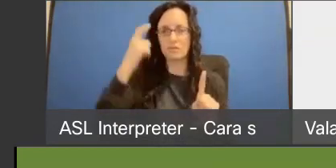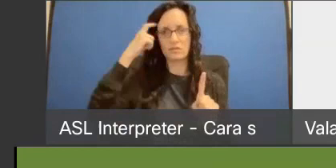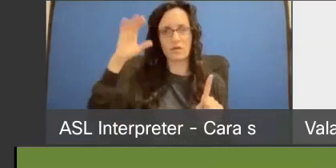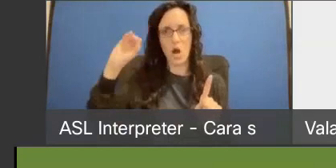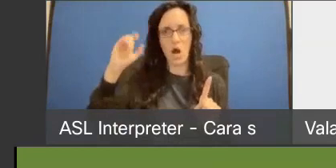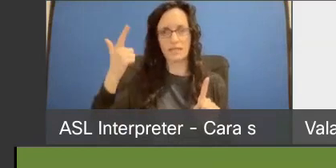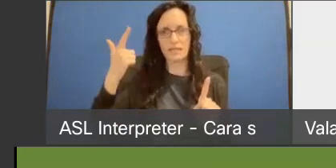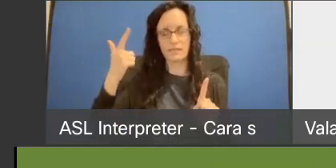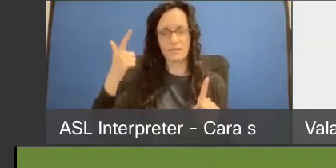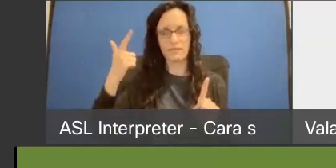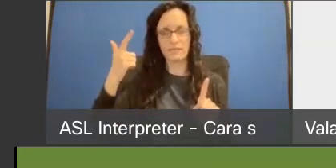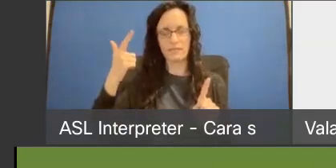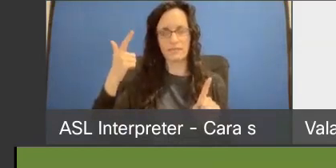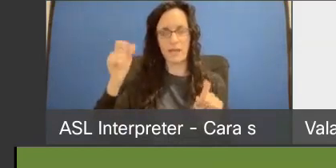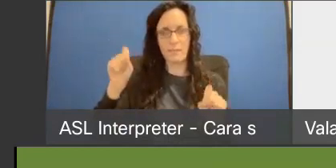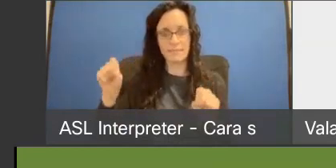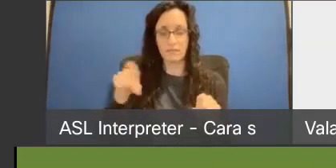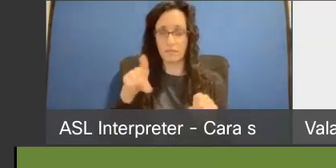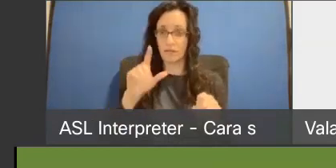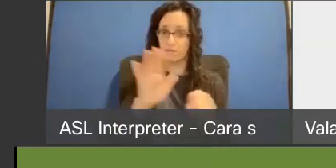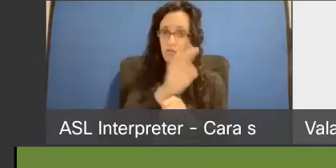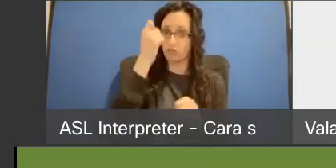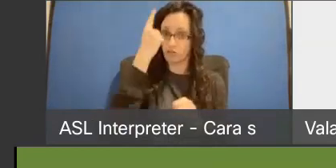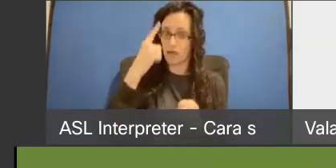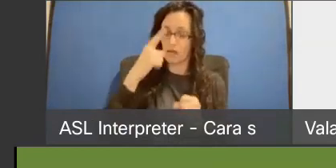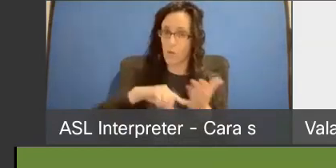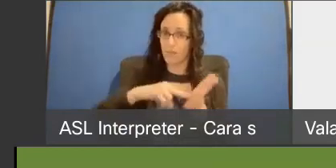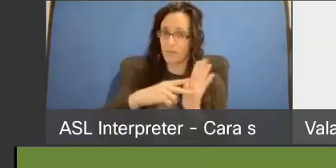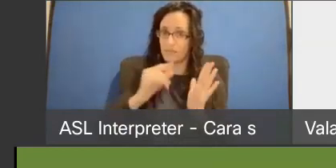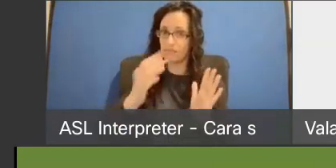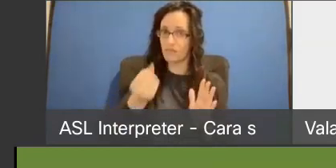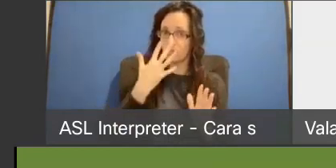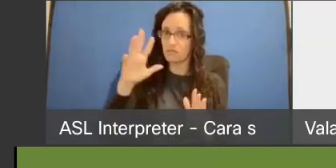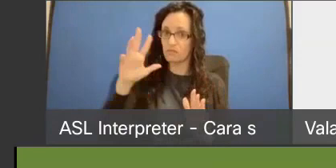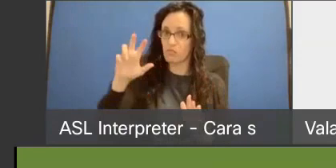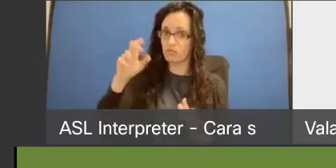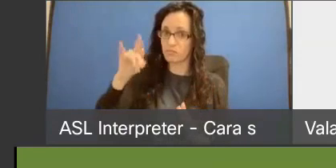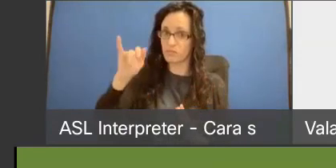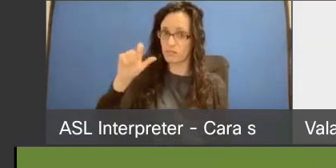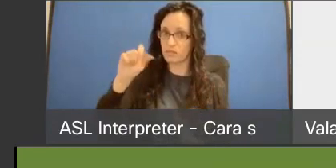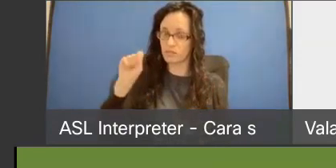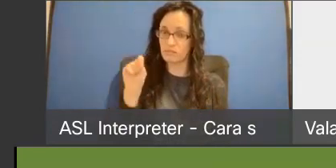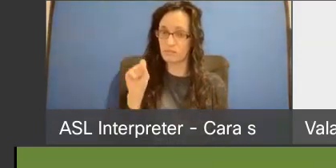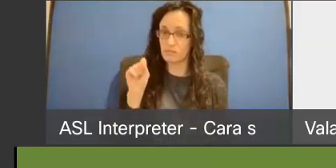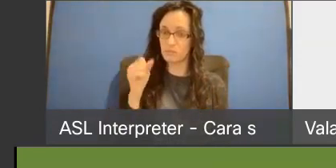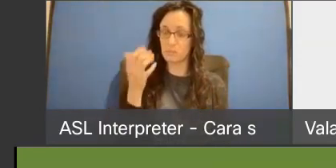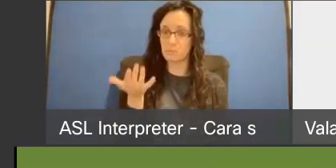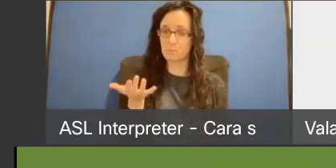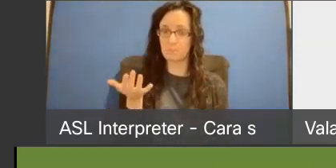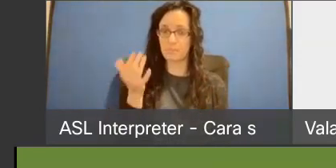capacity? Do they understand? Do they fully understand what the implications are of taking all those pills? Do they think this is more something that'll